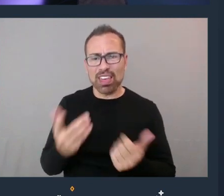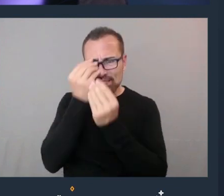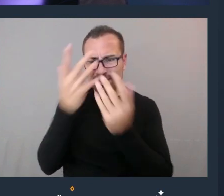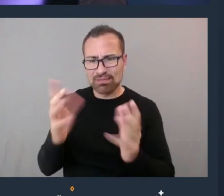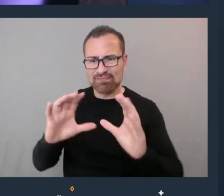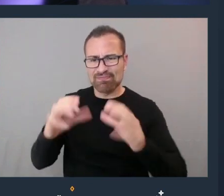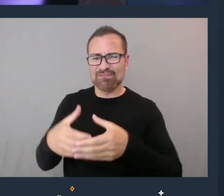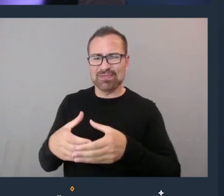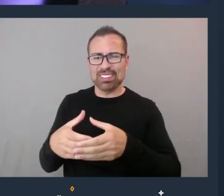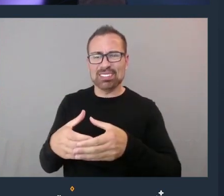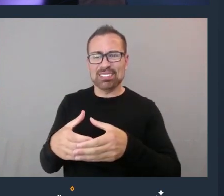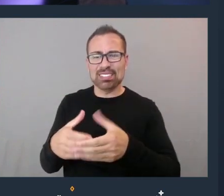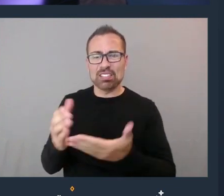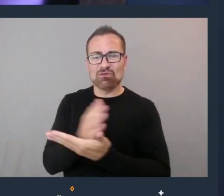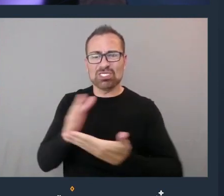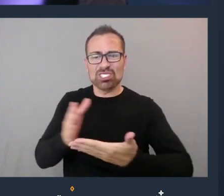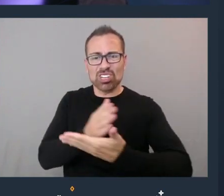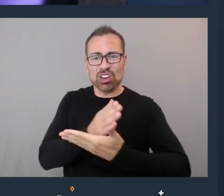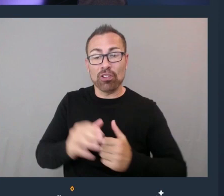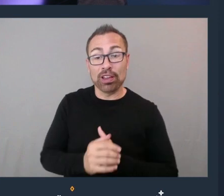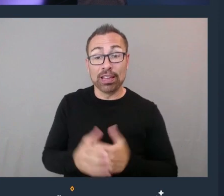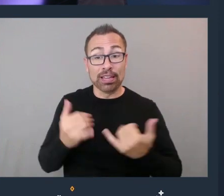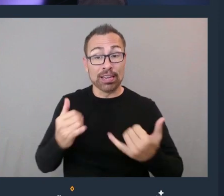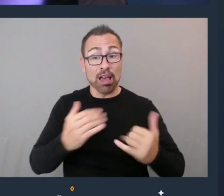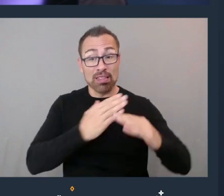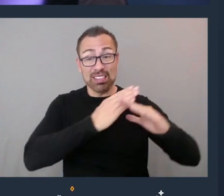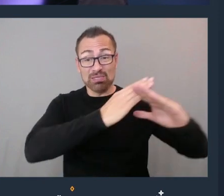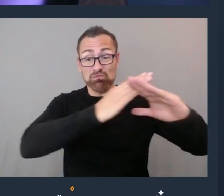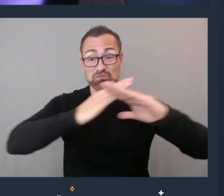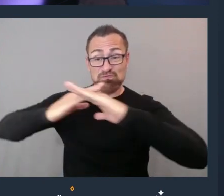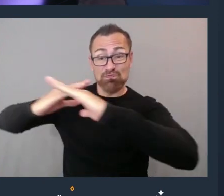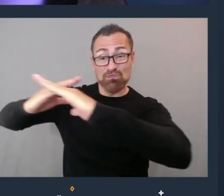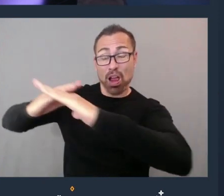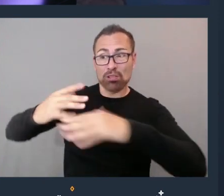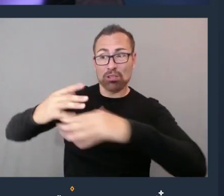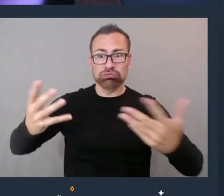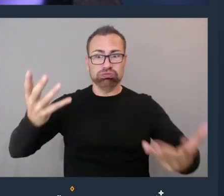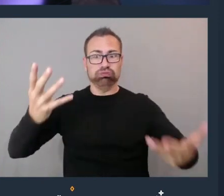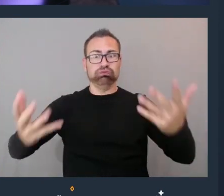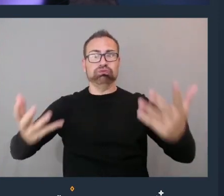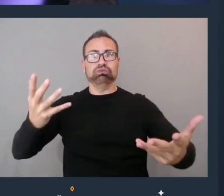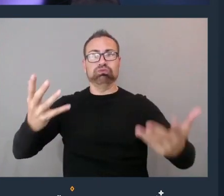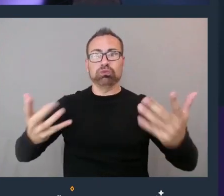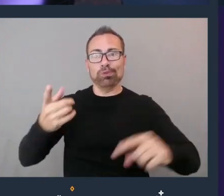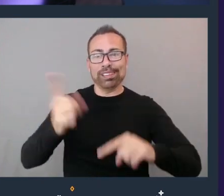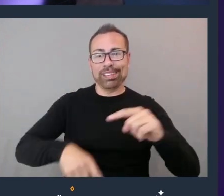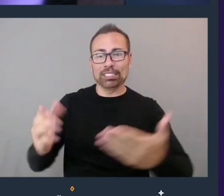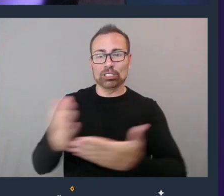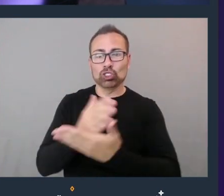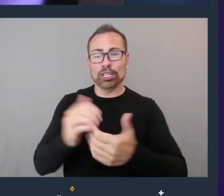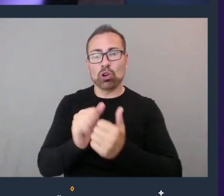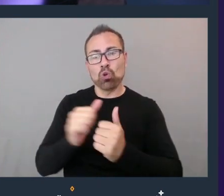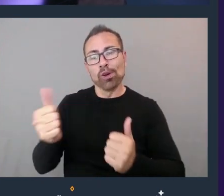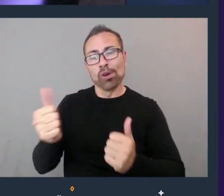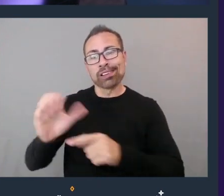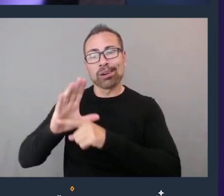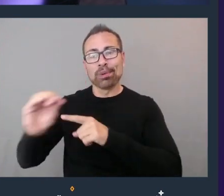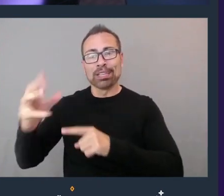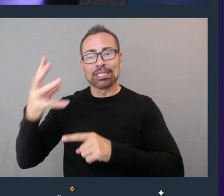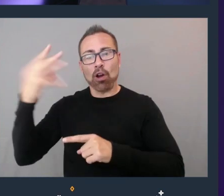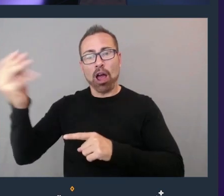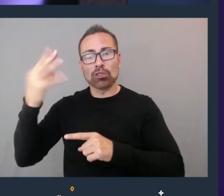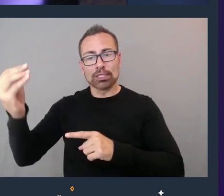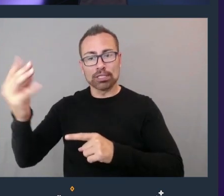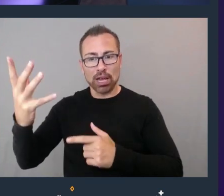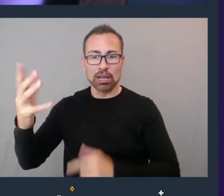really prevent organizations that have valuable data from making it available to third parties. Now, a few years ago, we launched the AWS